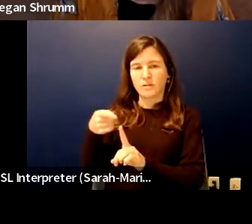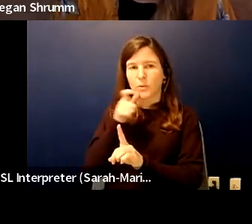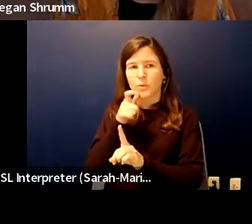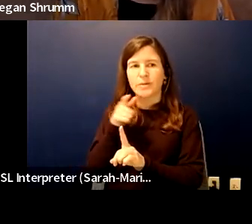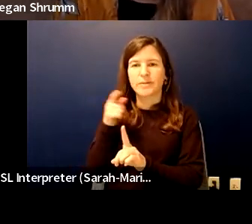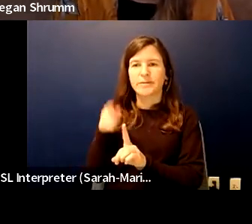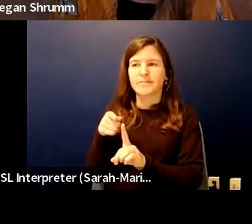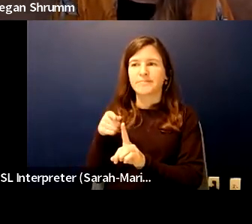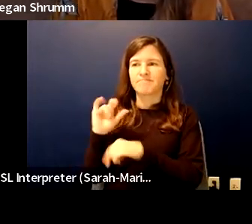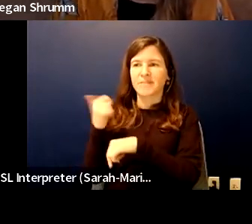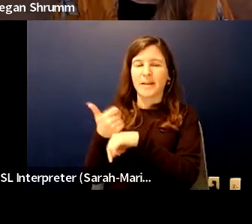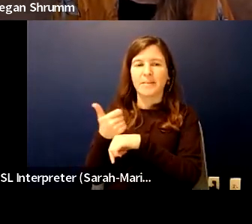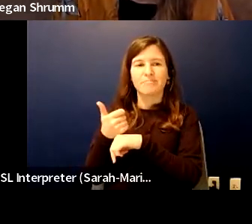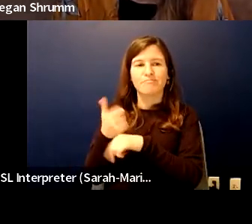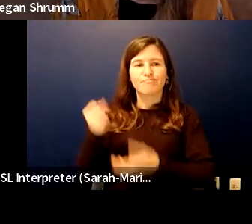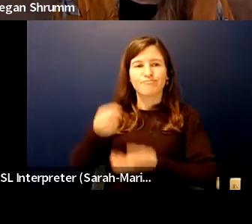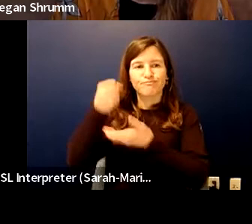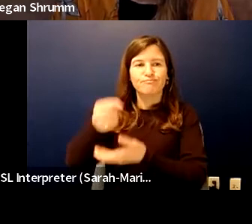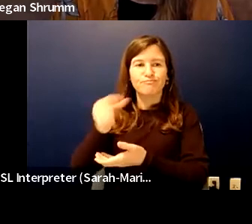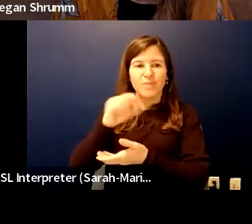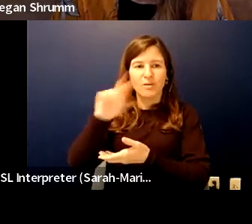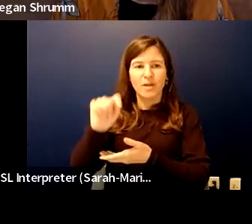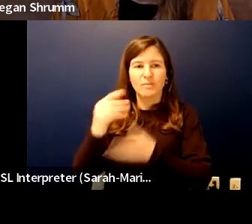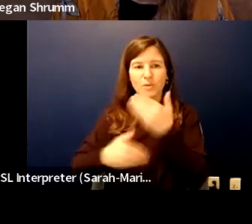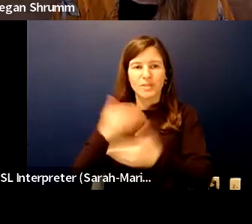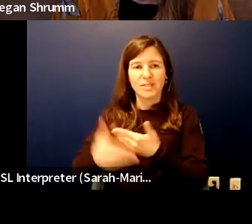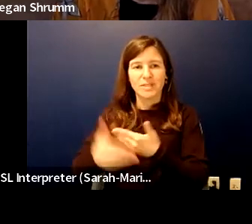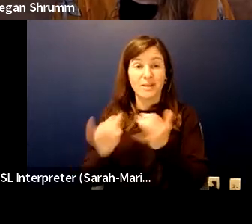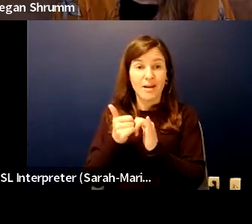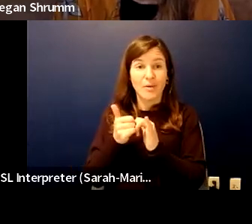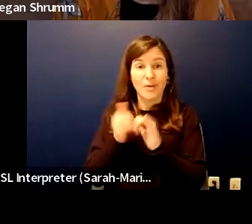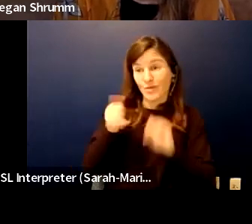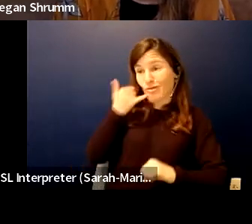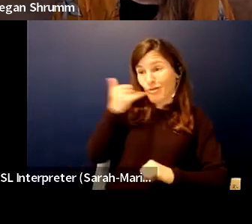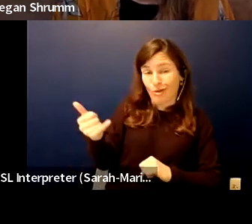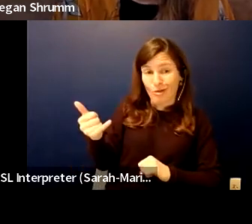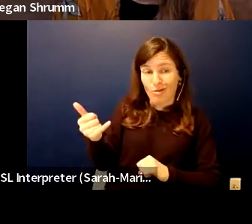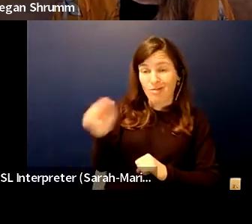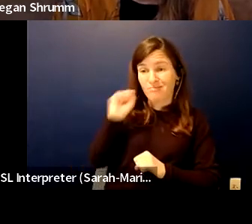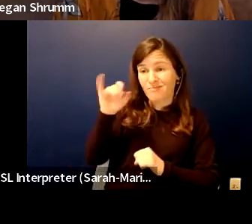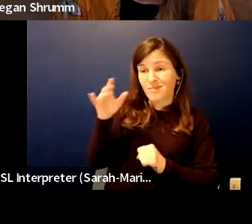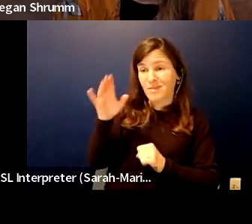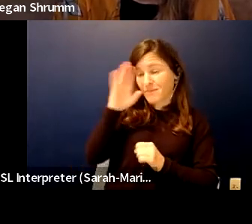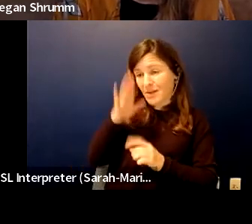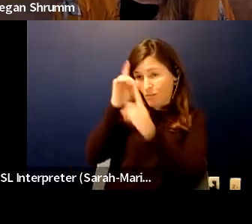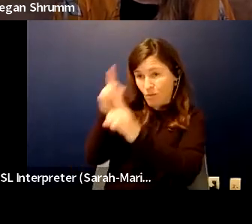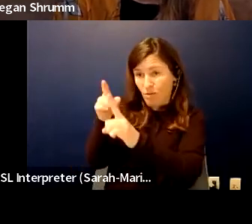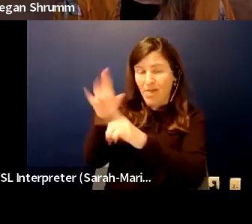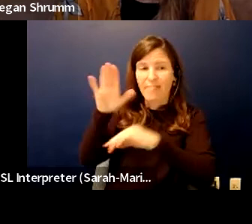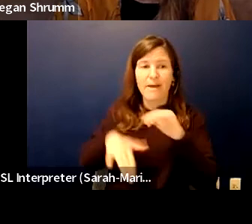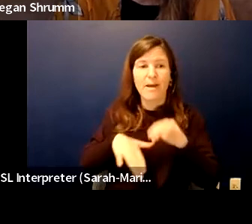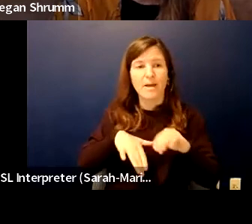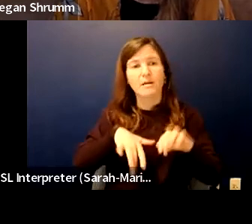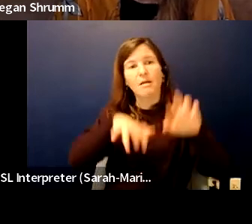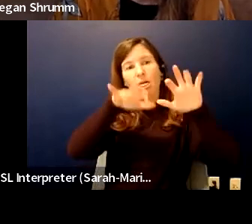kind of implemented this grant process by, you can like call them on the phone and say what you wanted to do instead of writing like a giant